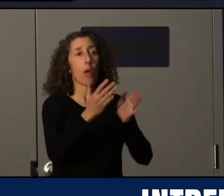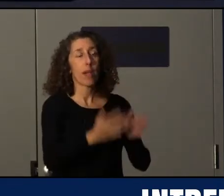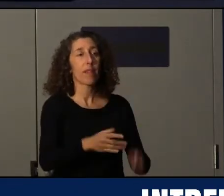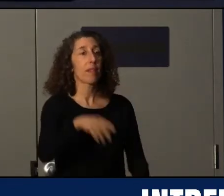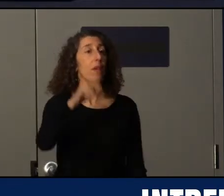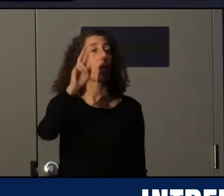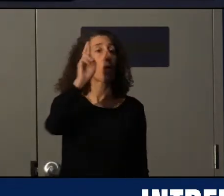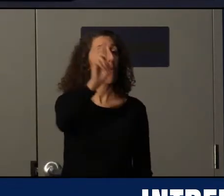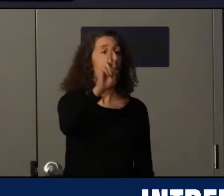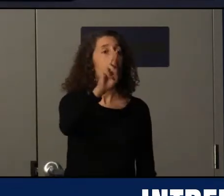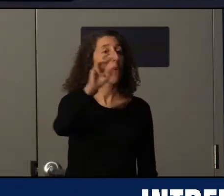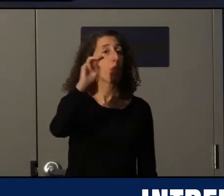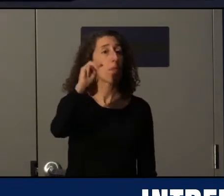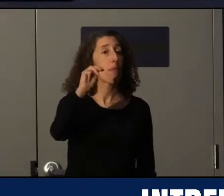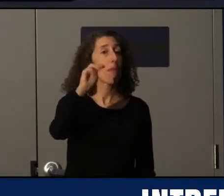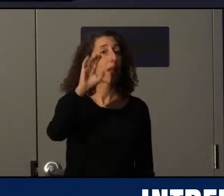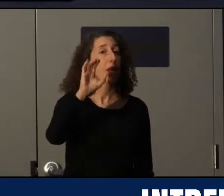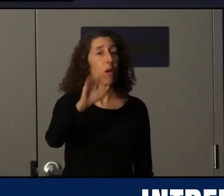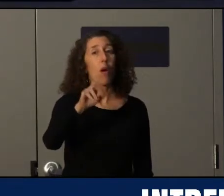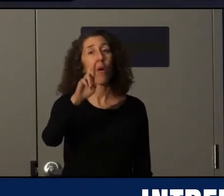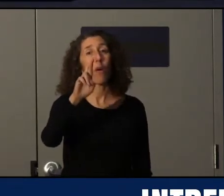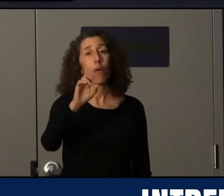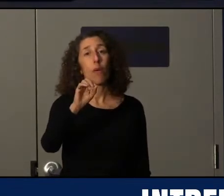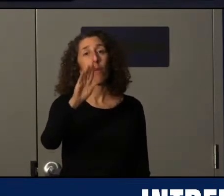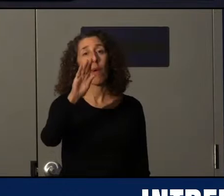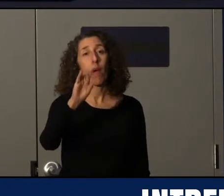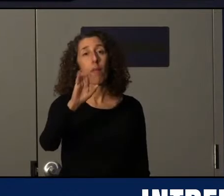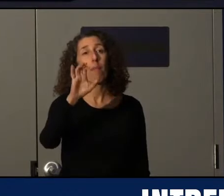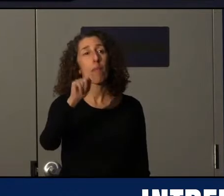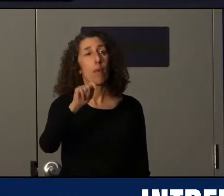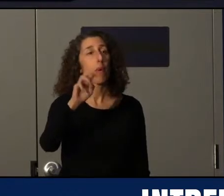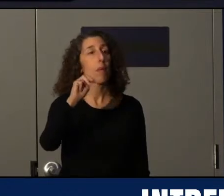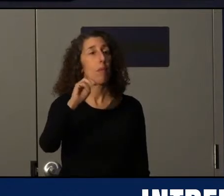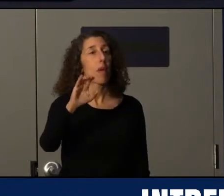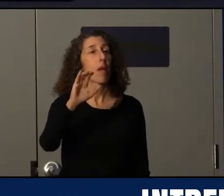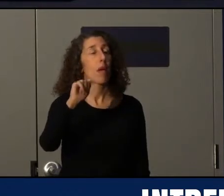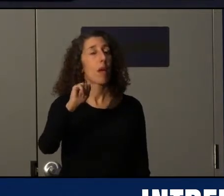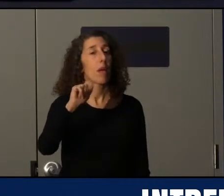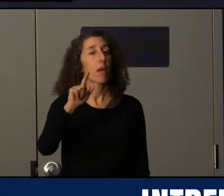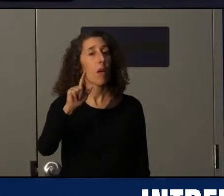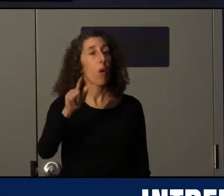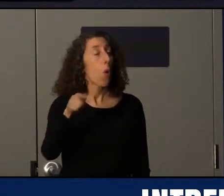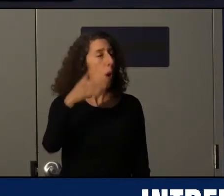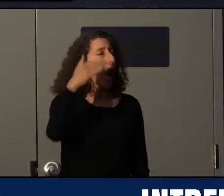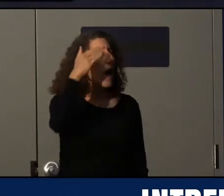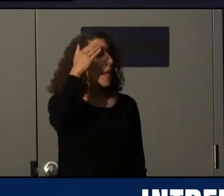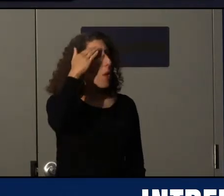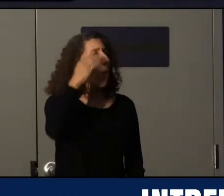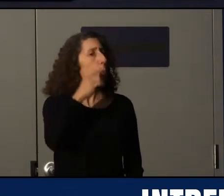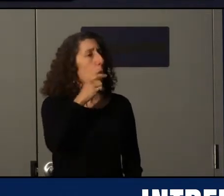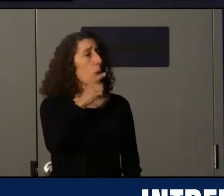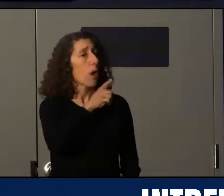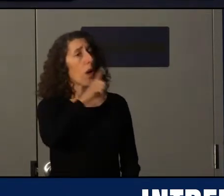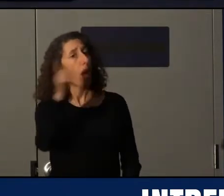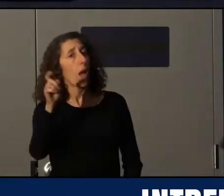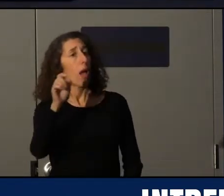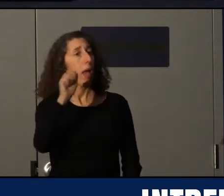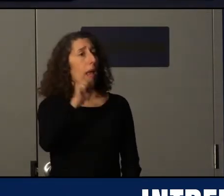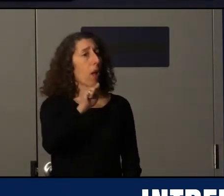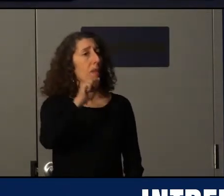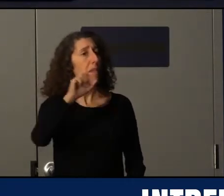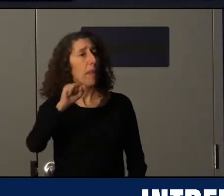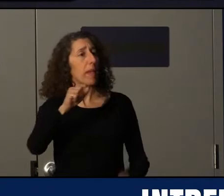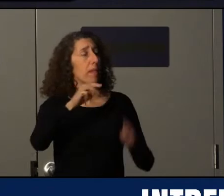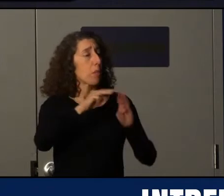Robert McCall painting. He's got the big mural at the Air and Space Museum. Right? And there's ginormous murals at Air and Space. He did some